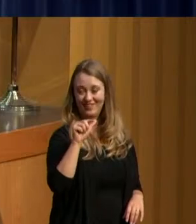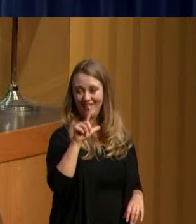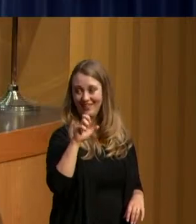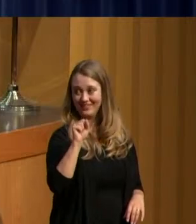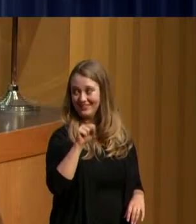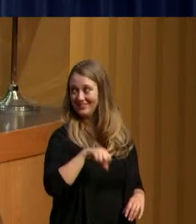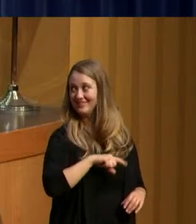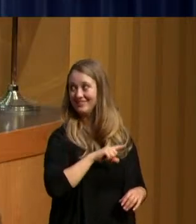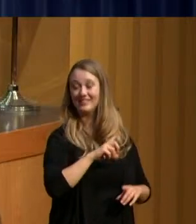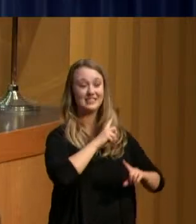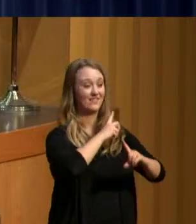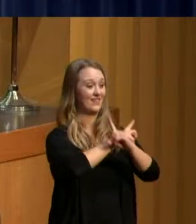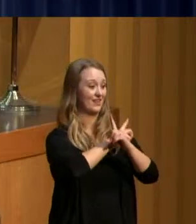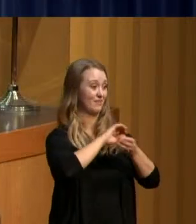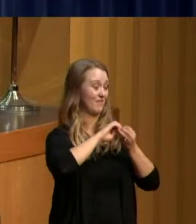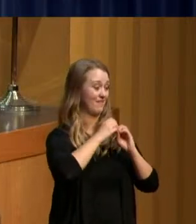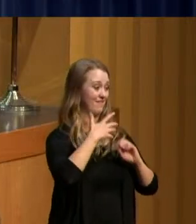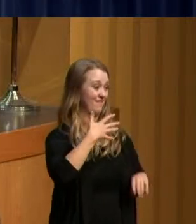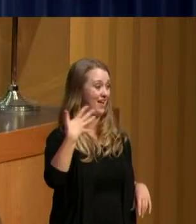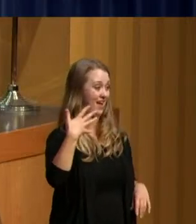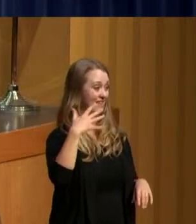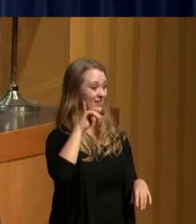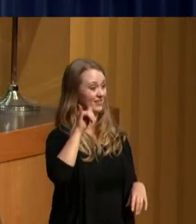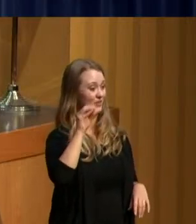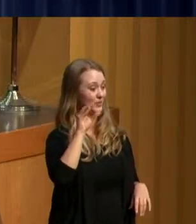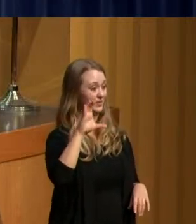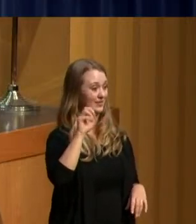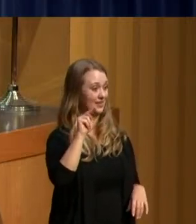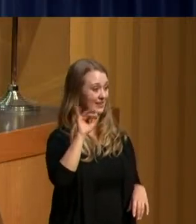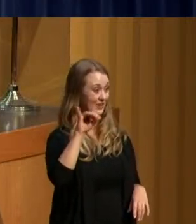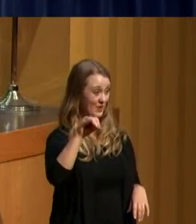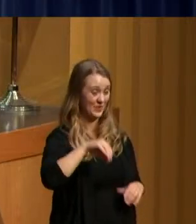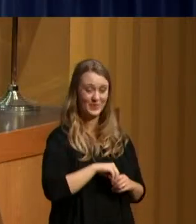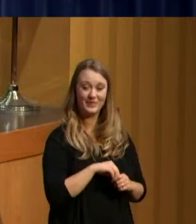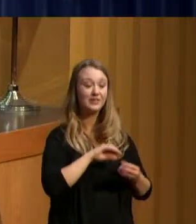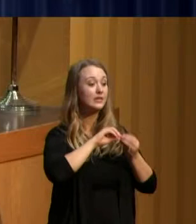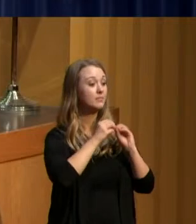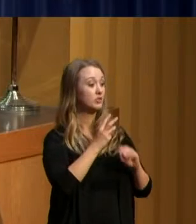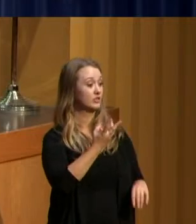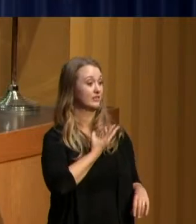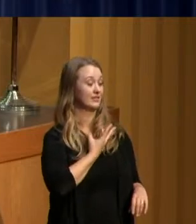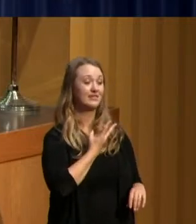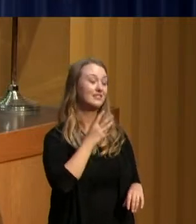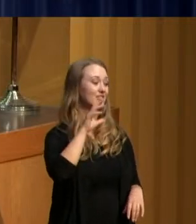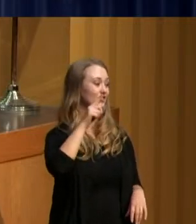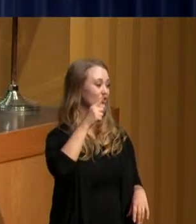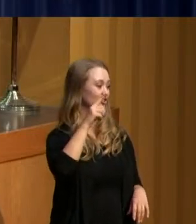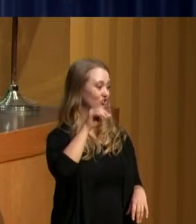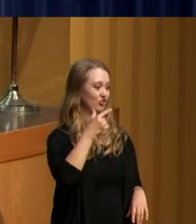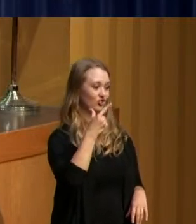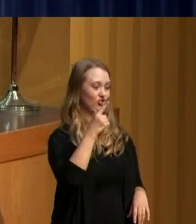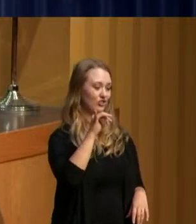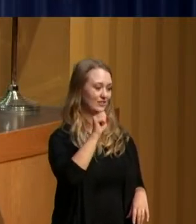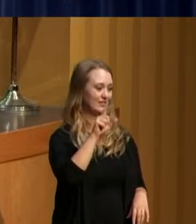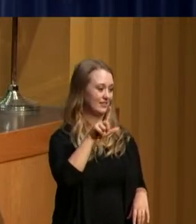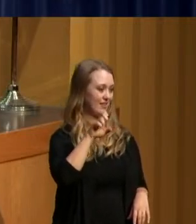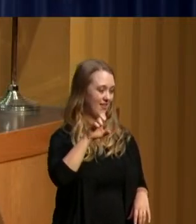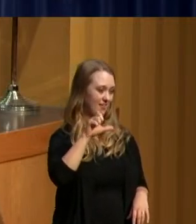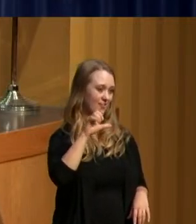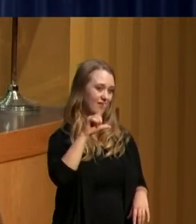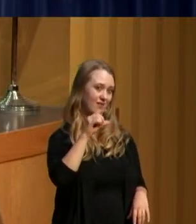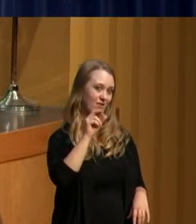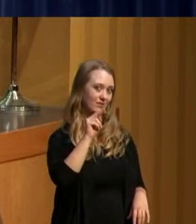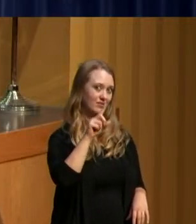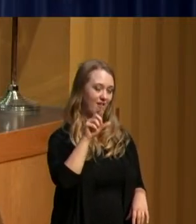number 5, Yesenia Lawson. Midfielder number 6, Giselle Gonzalez. Defender number 7,